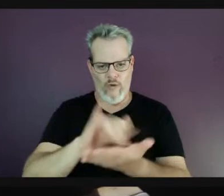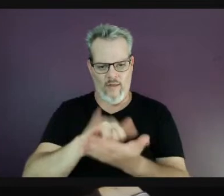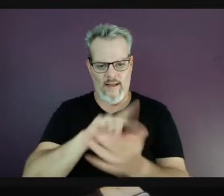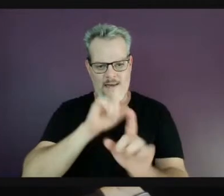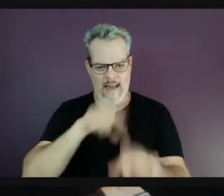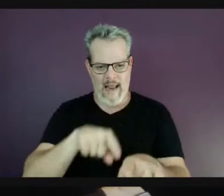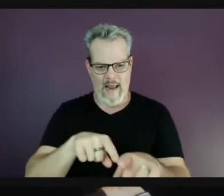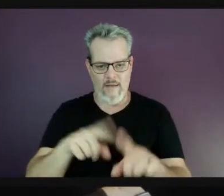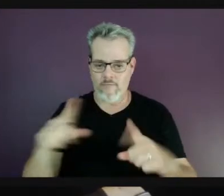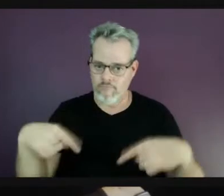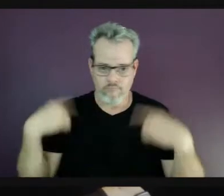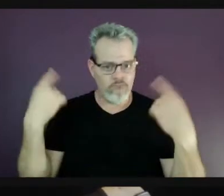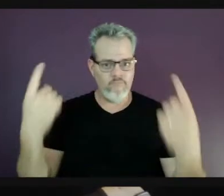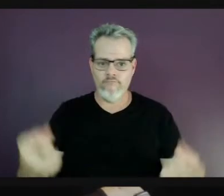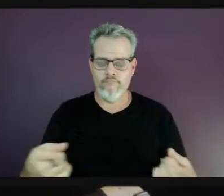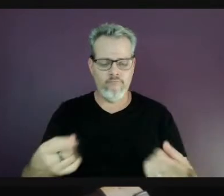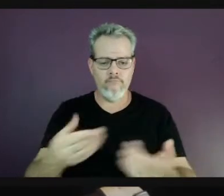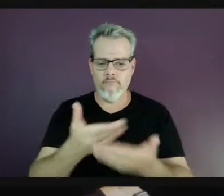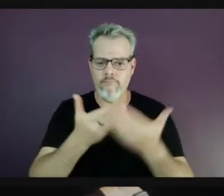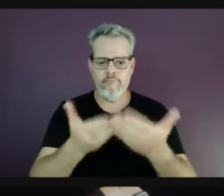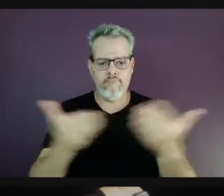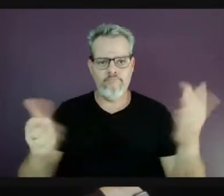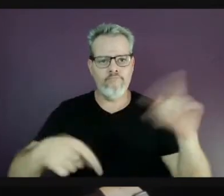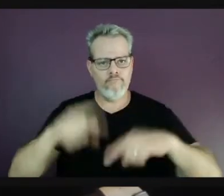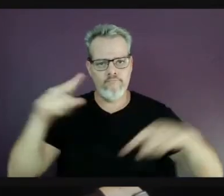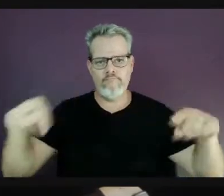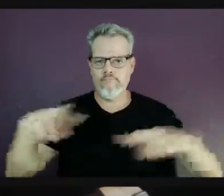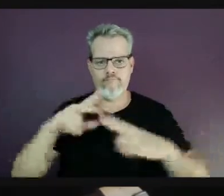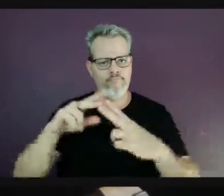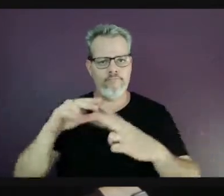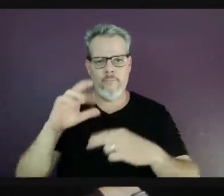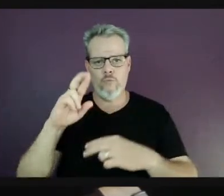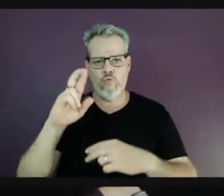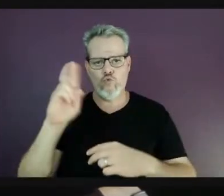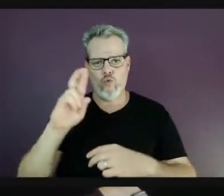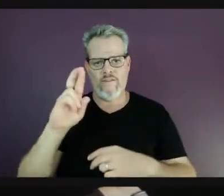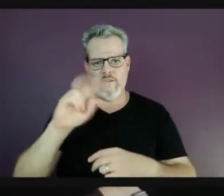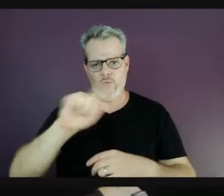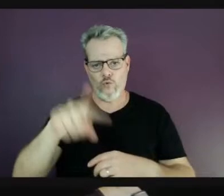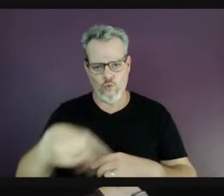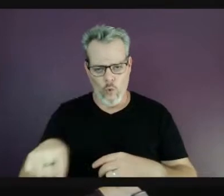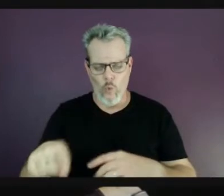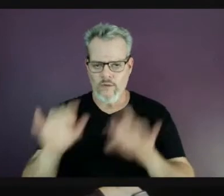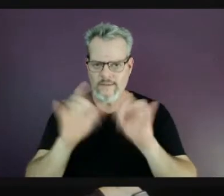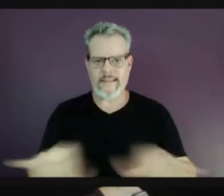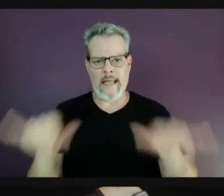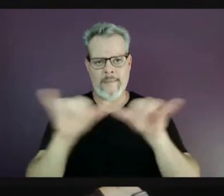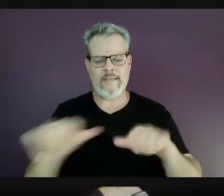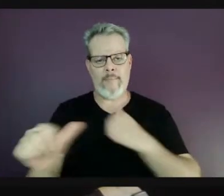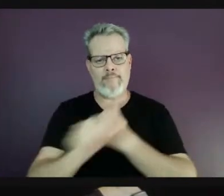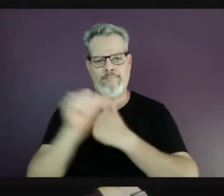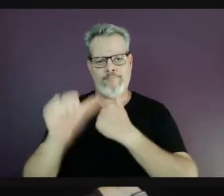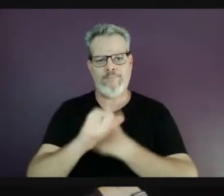no unusual activity in either rift zone and the typical gas hazard analysis there.